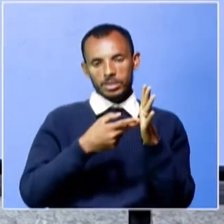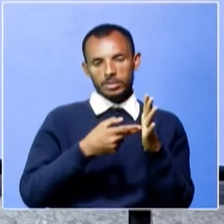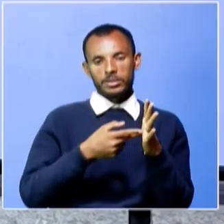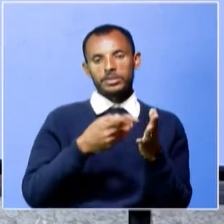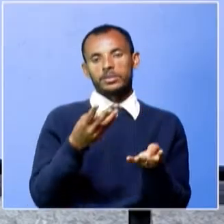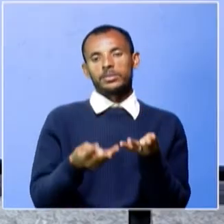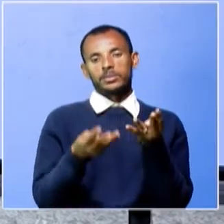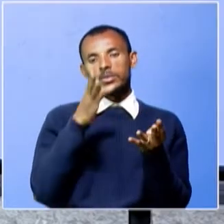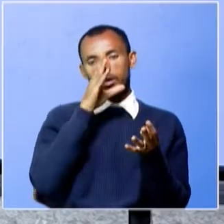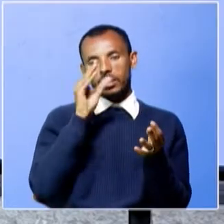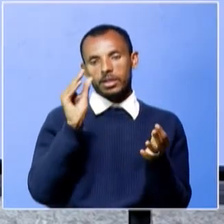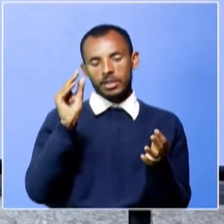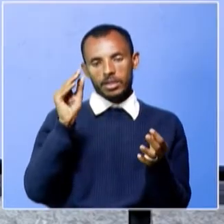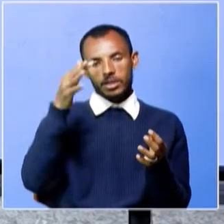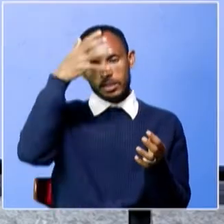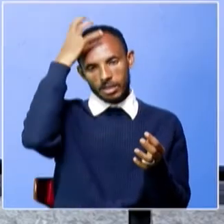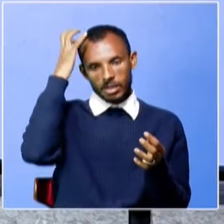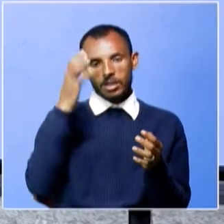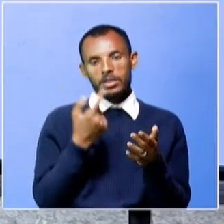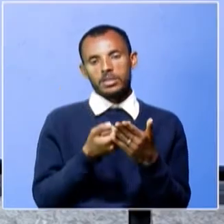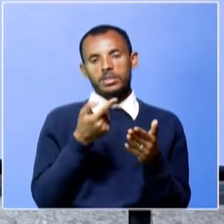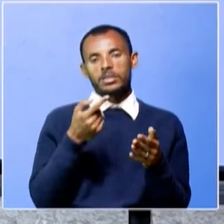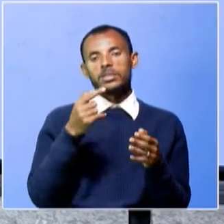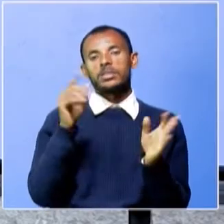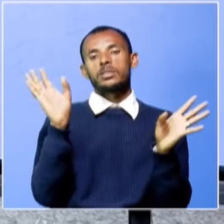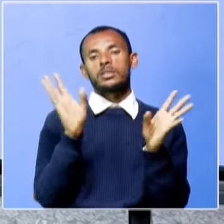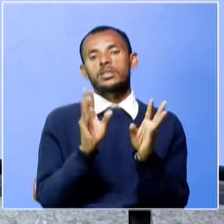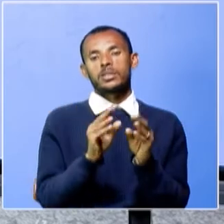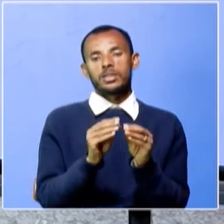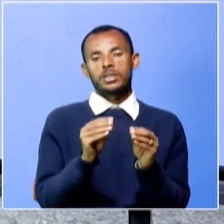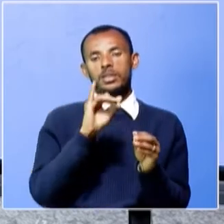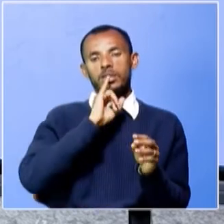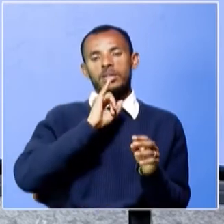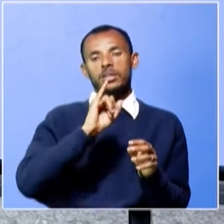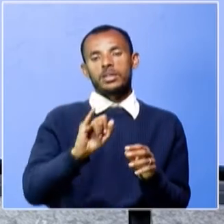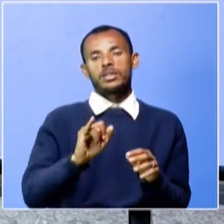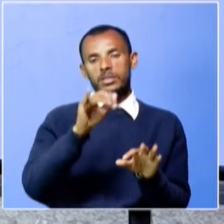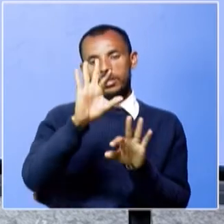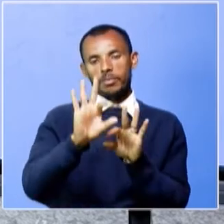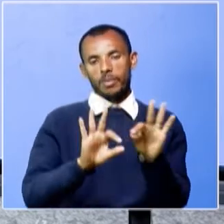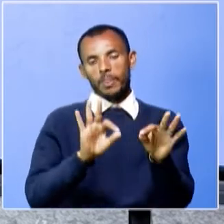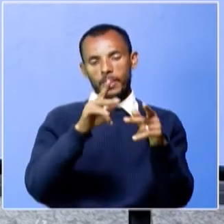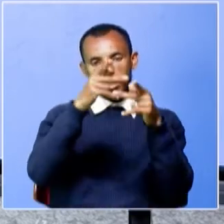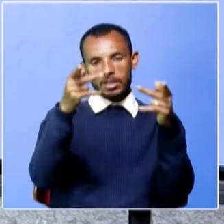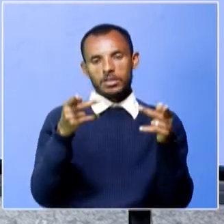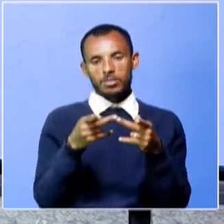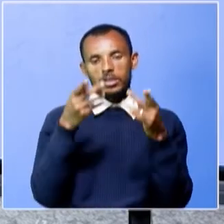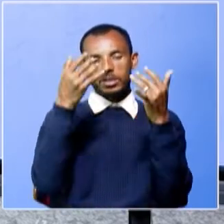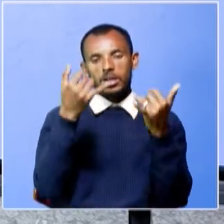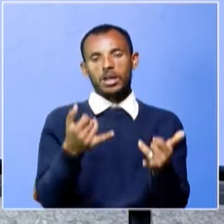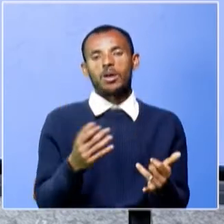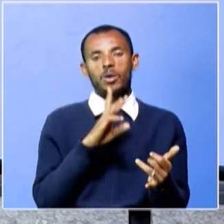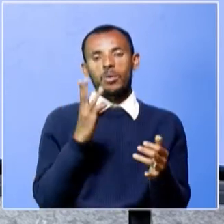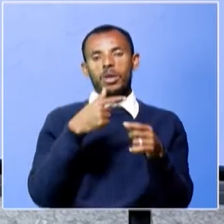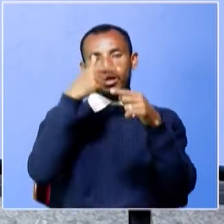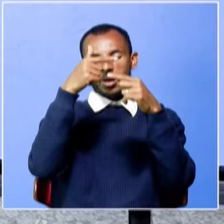tail. No more other option. So this set is a sample space. Now we go to